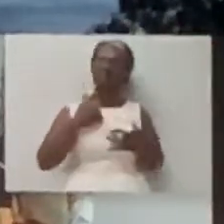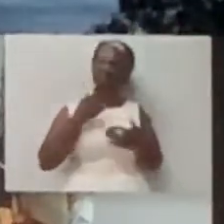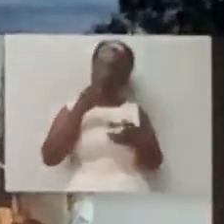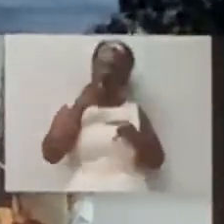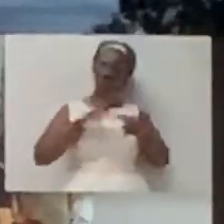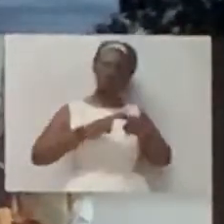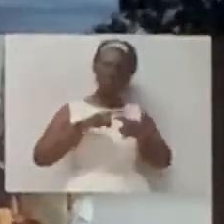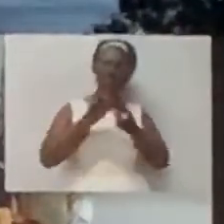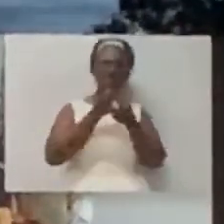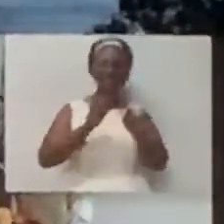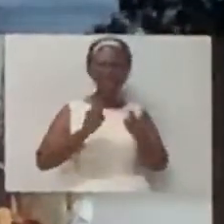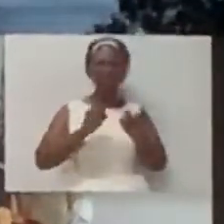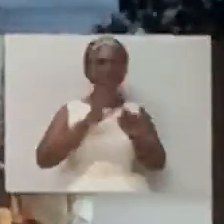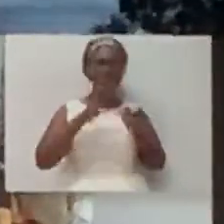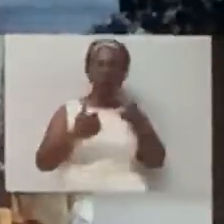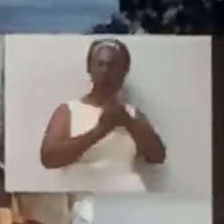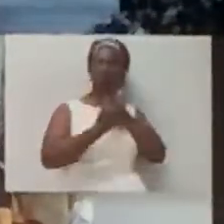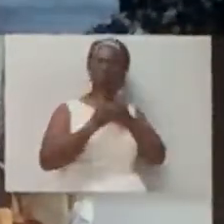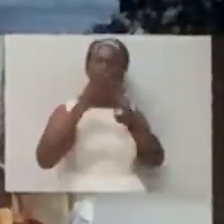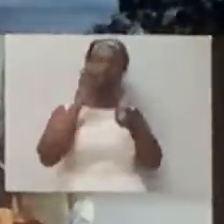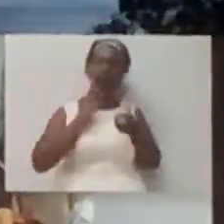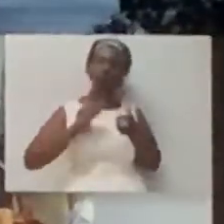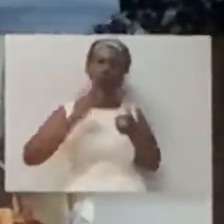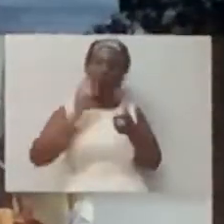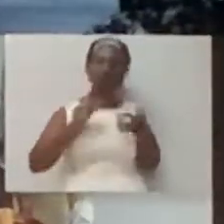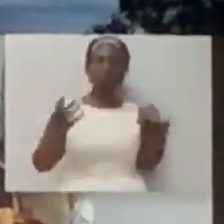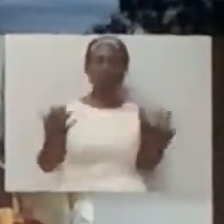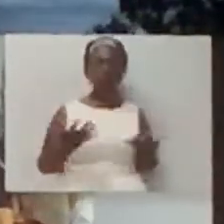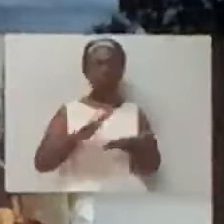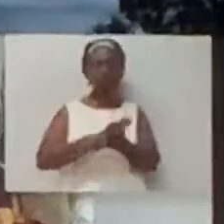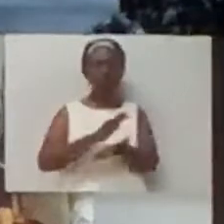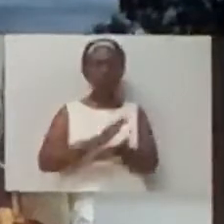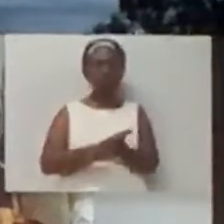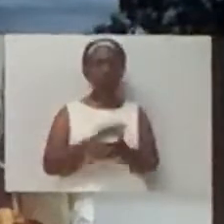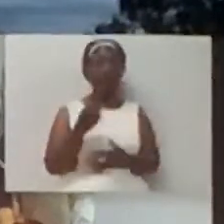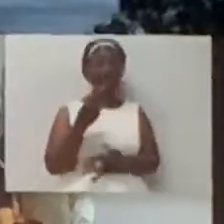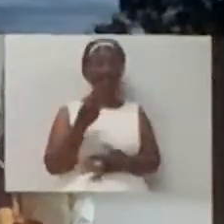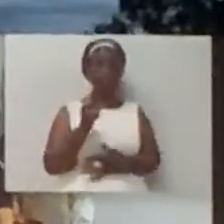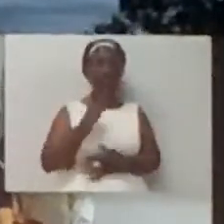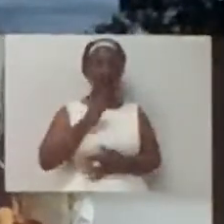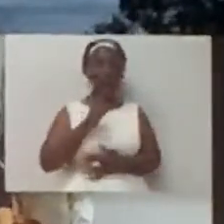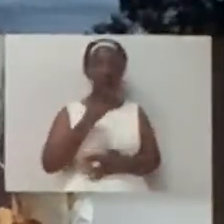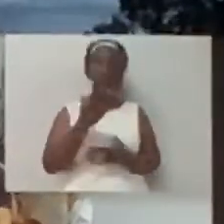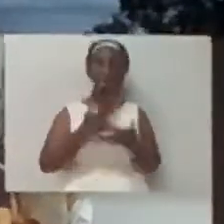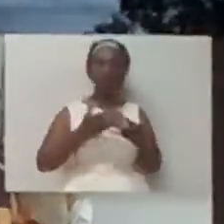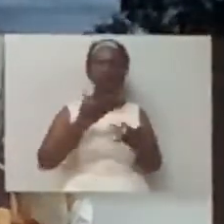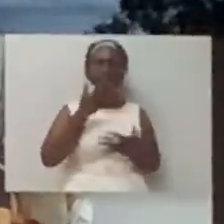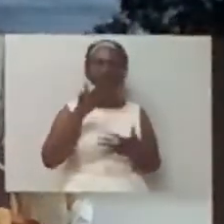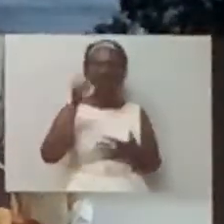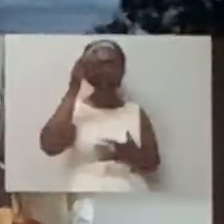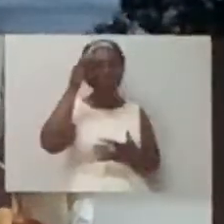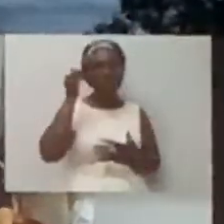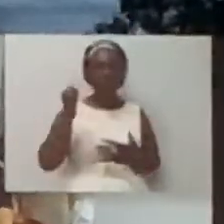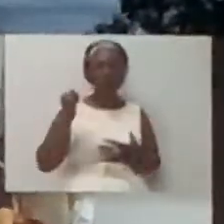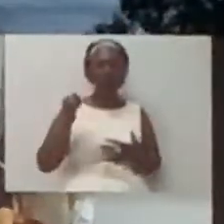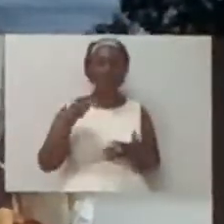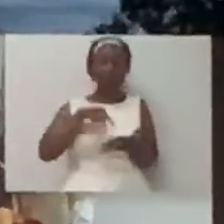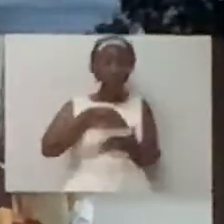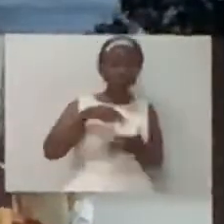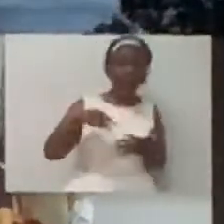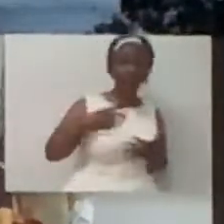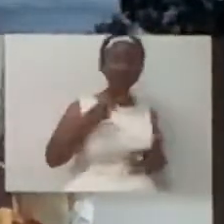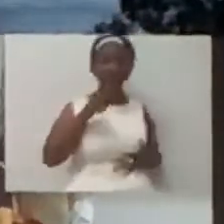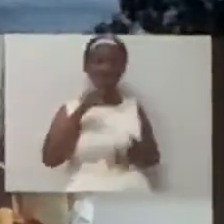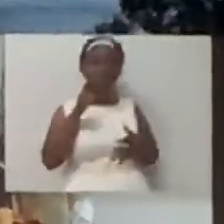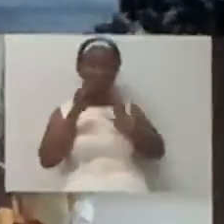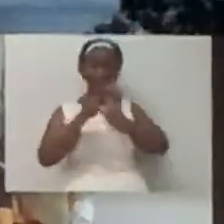safe, challenging, and memorable school experience. High school is home to some of my best memories. All of the marathons,